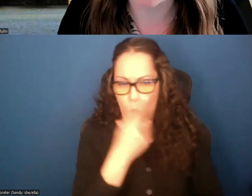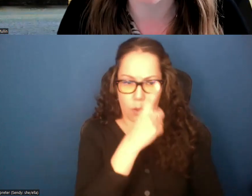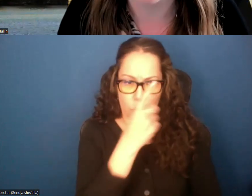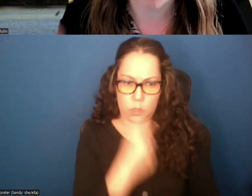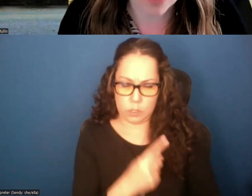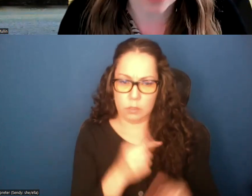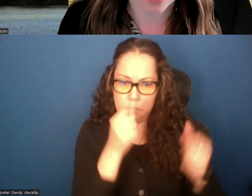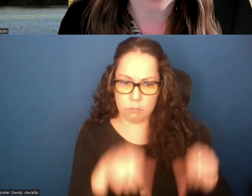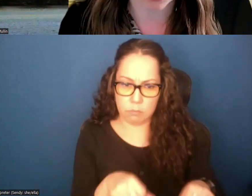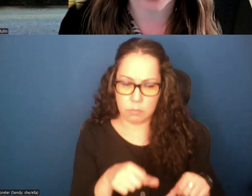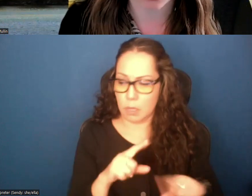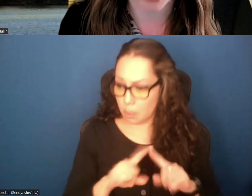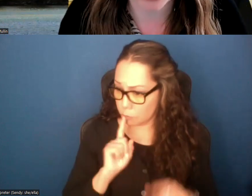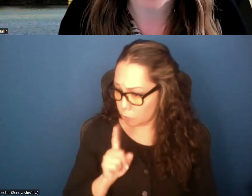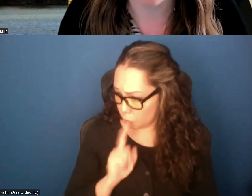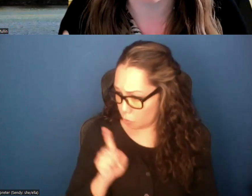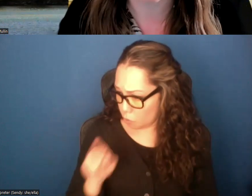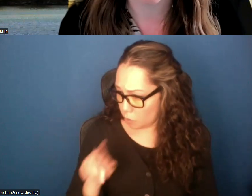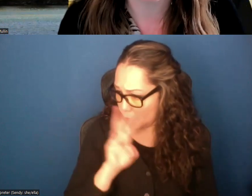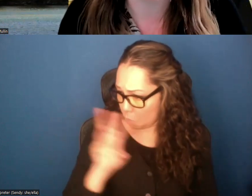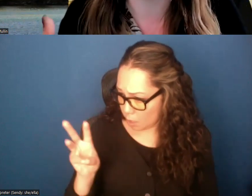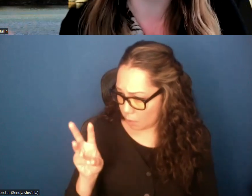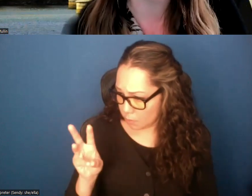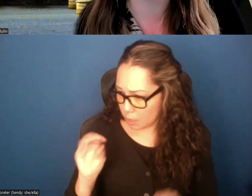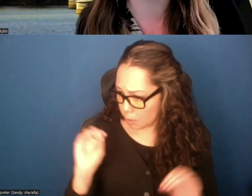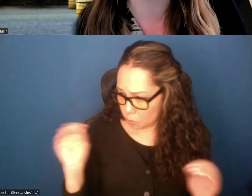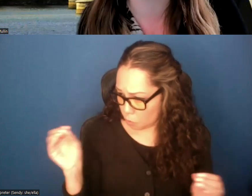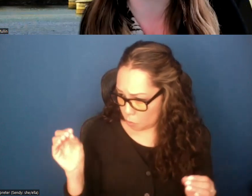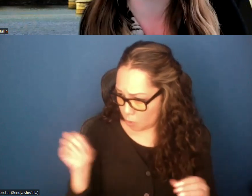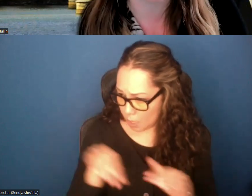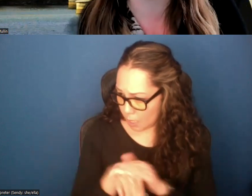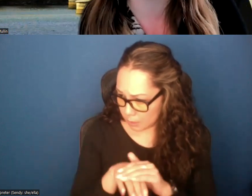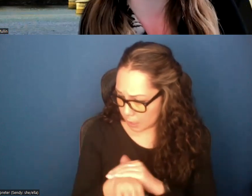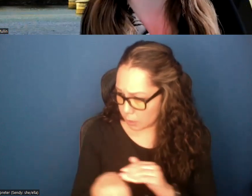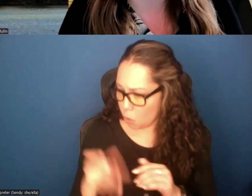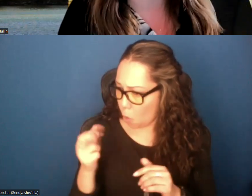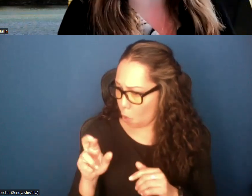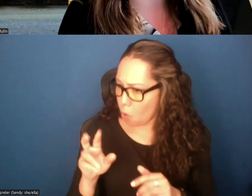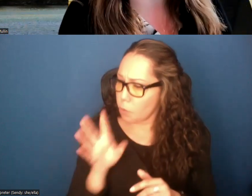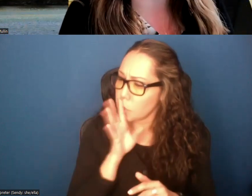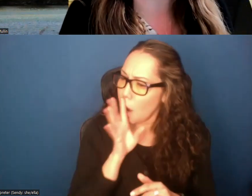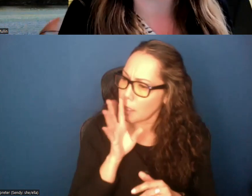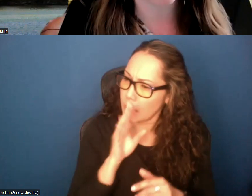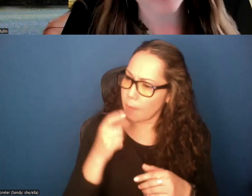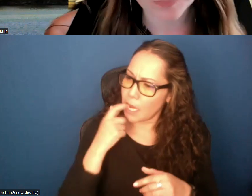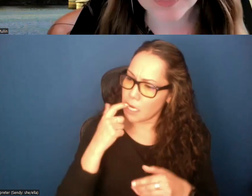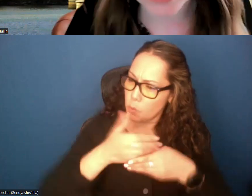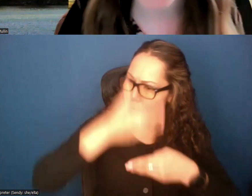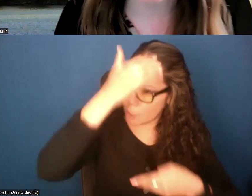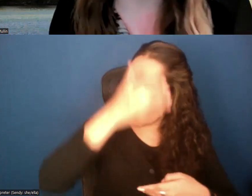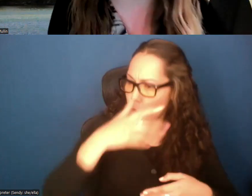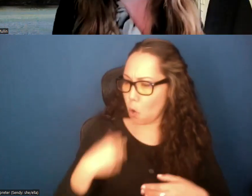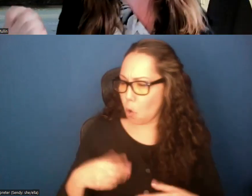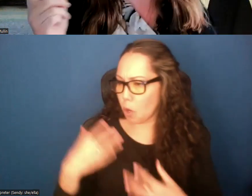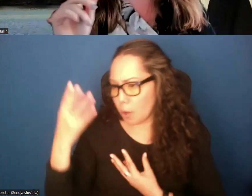Are we sure that there was access in 2020? Are we talking about window visits or compassionate end-of-life situations there?